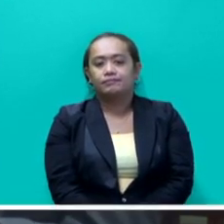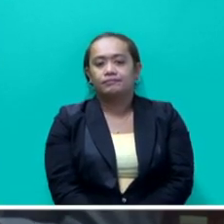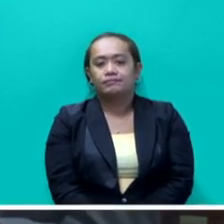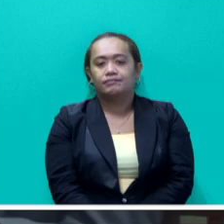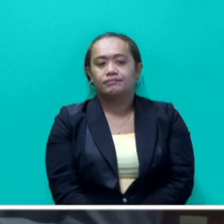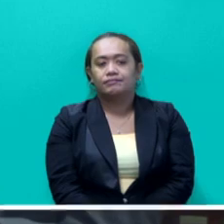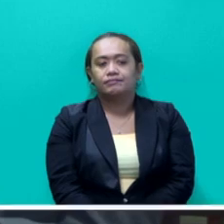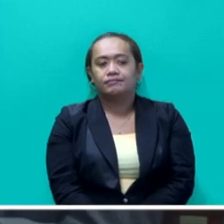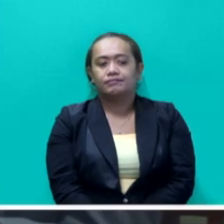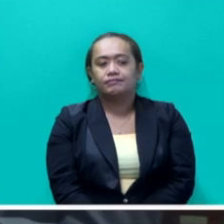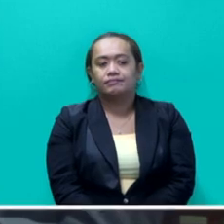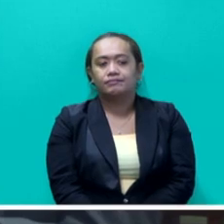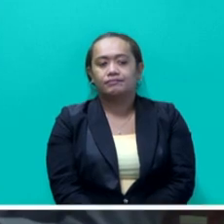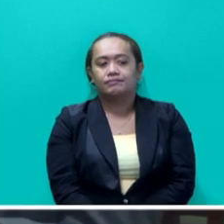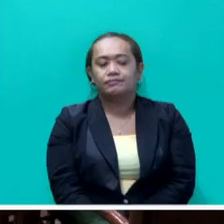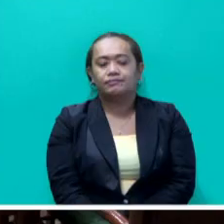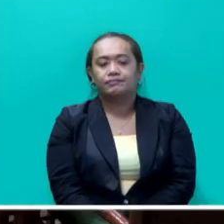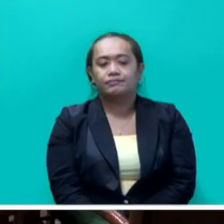Order.